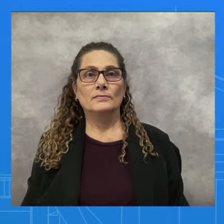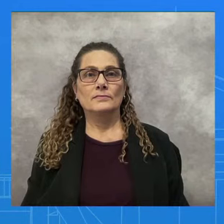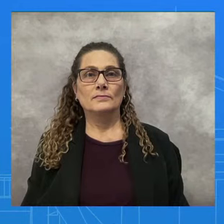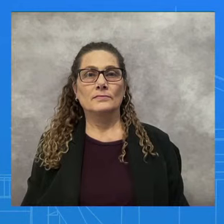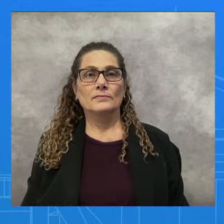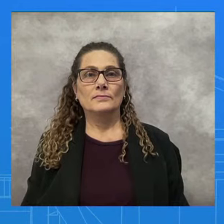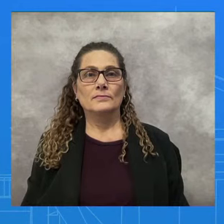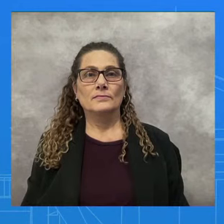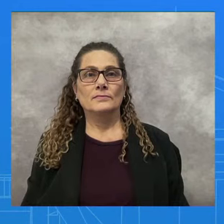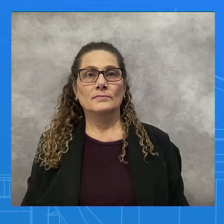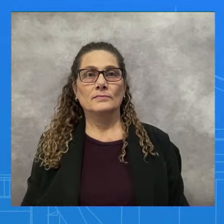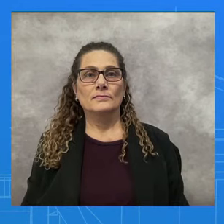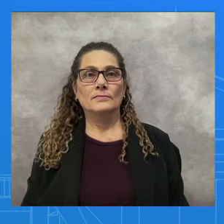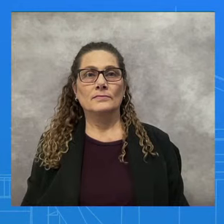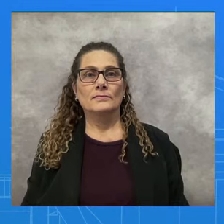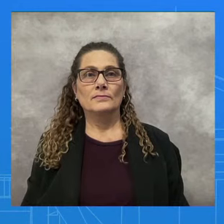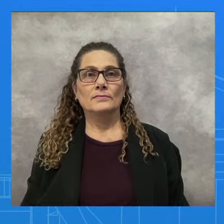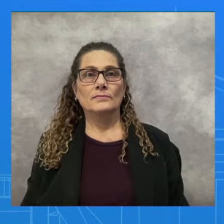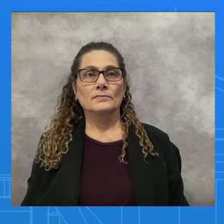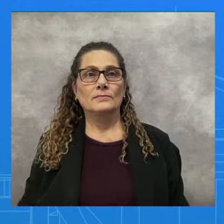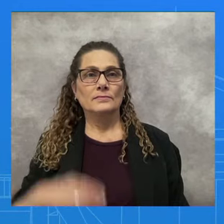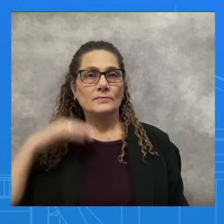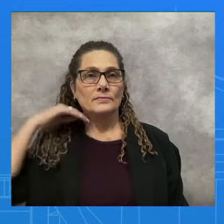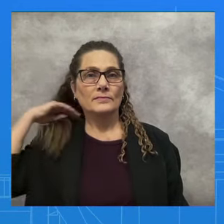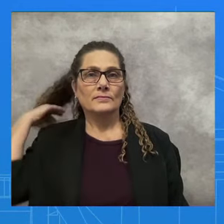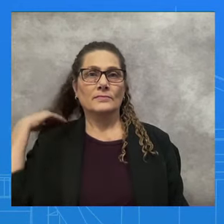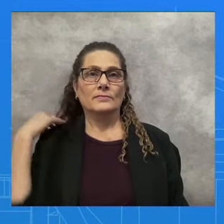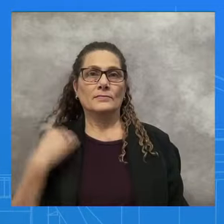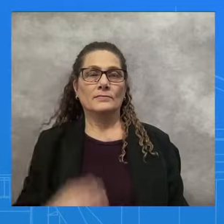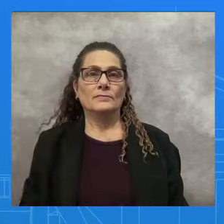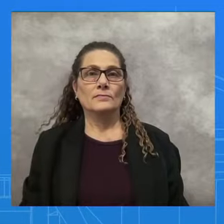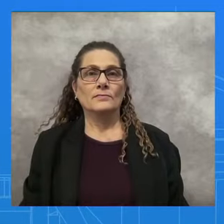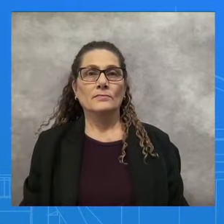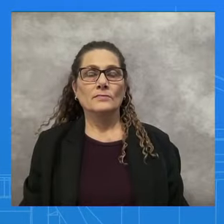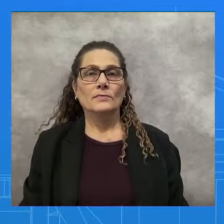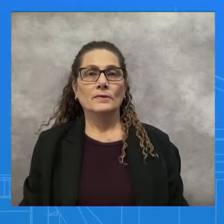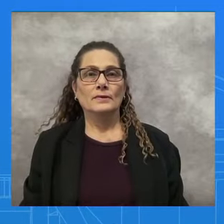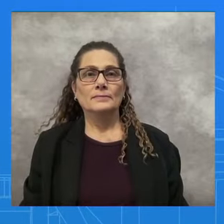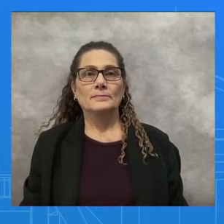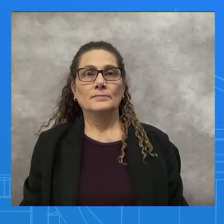Thank you. Pink week. Pink week, speaking of.